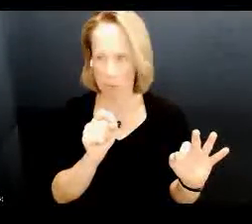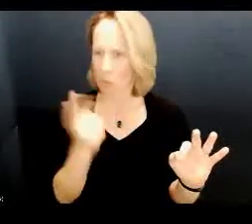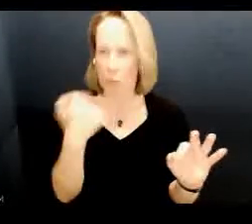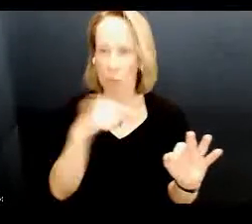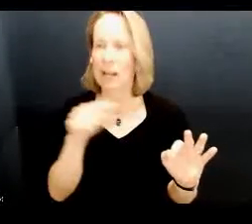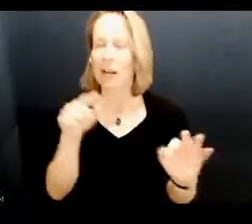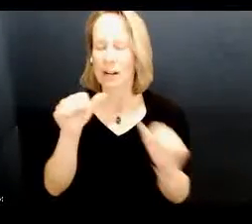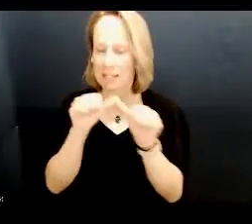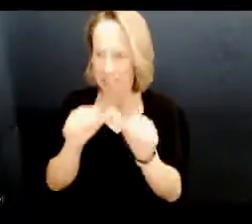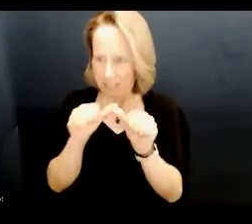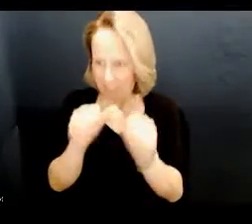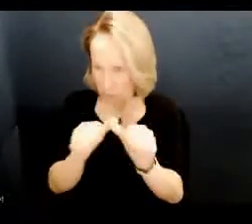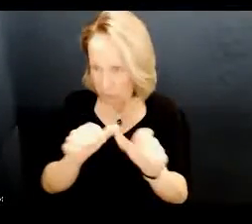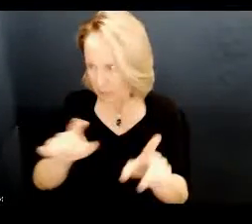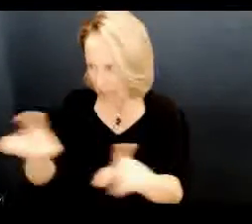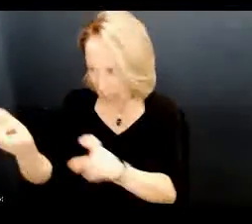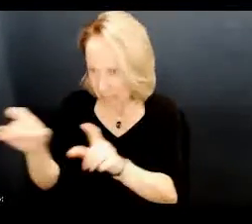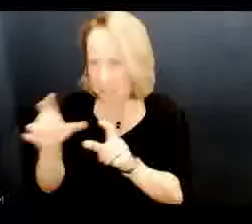response and trying to improve it.